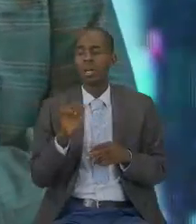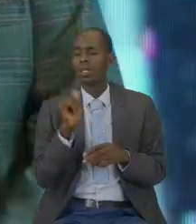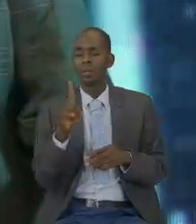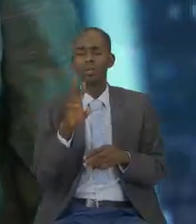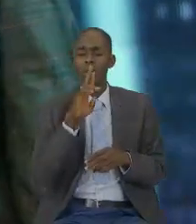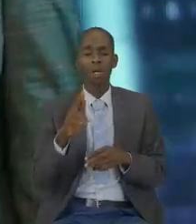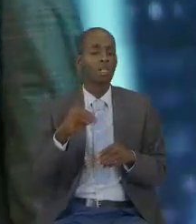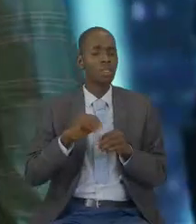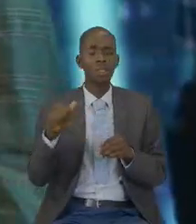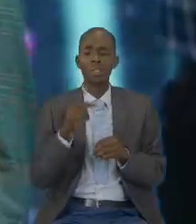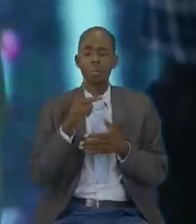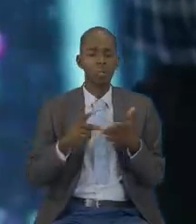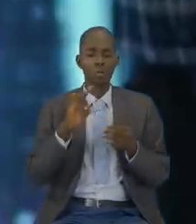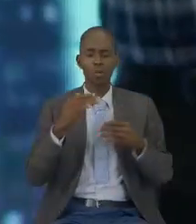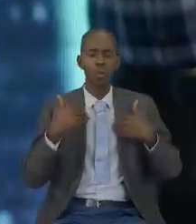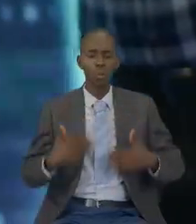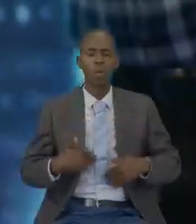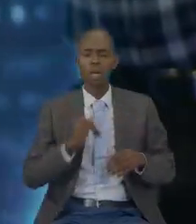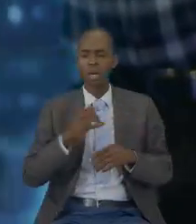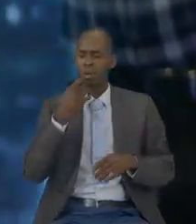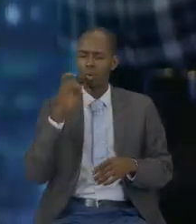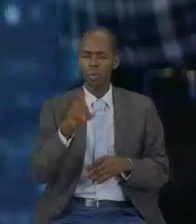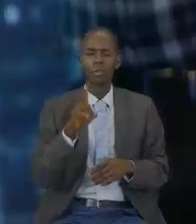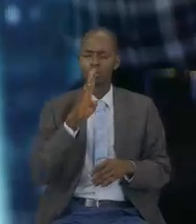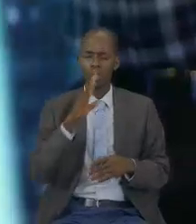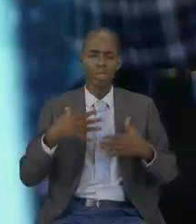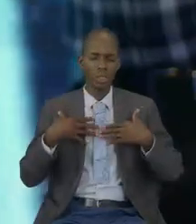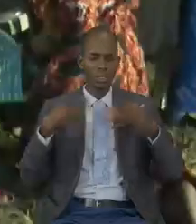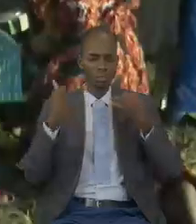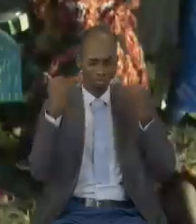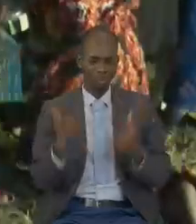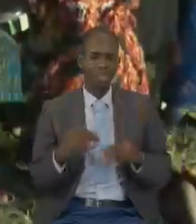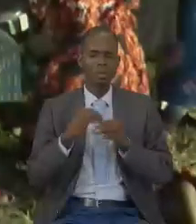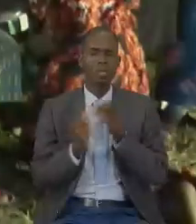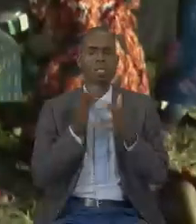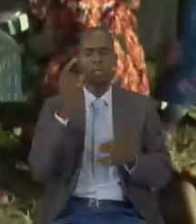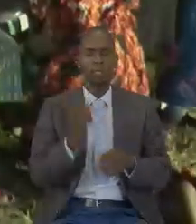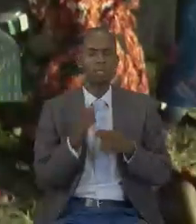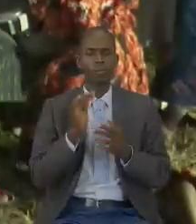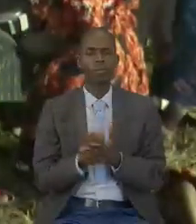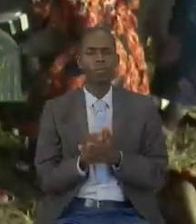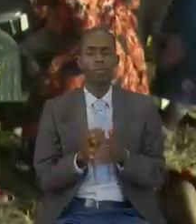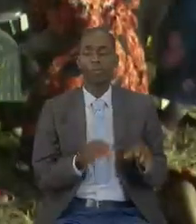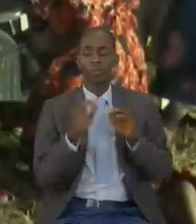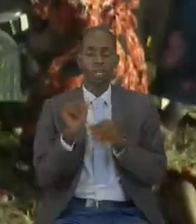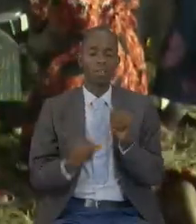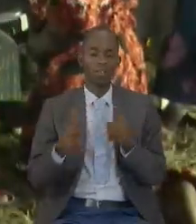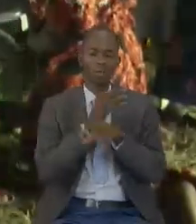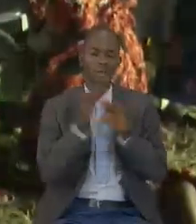any part of the body, I command you, be healed right now. Set everyone